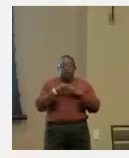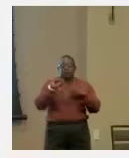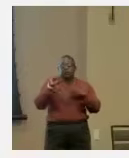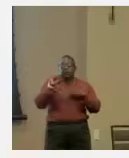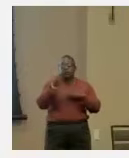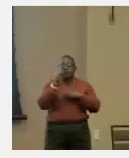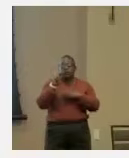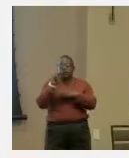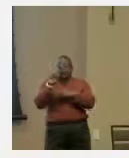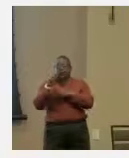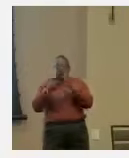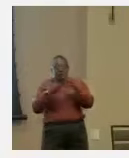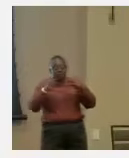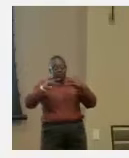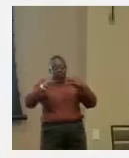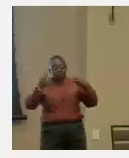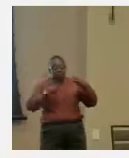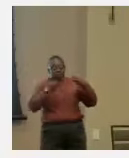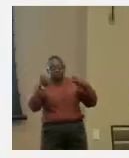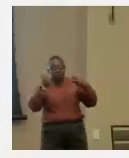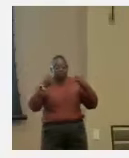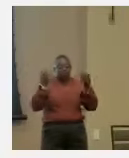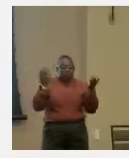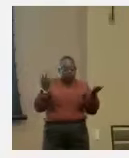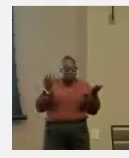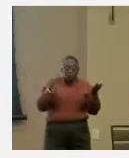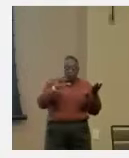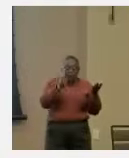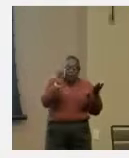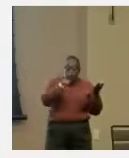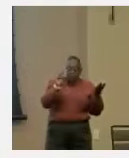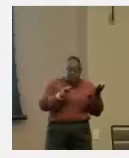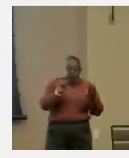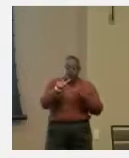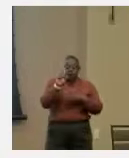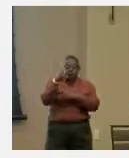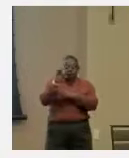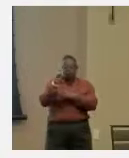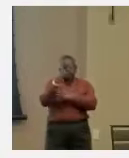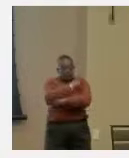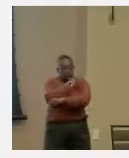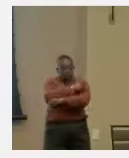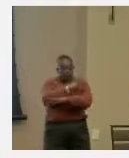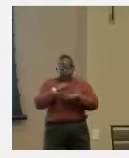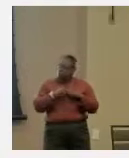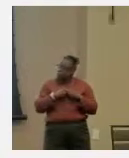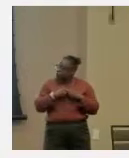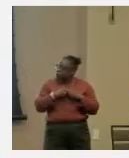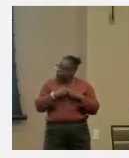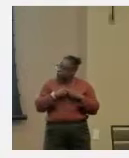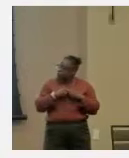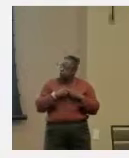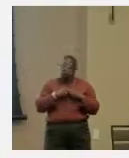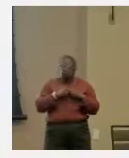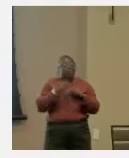insufficiency, like C2 deficiency is seen in up to 10% of lupus patients. And then